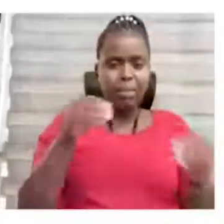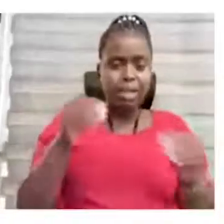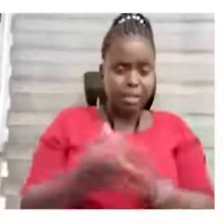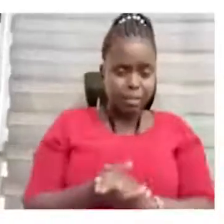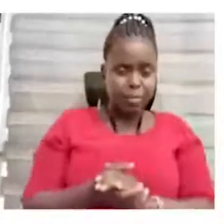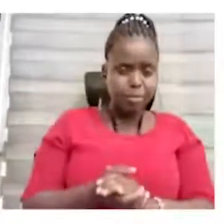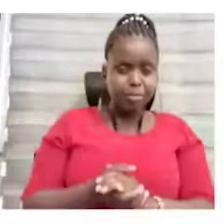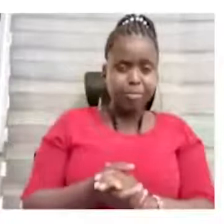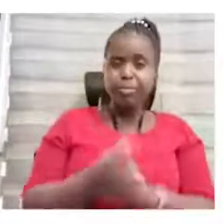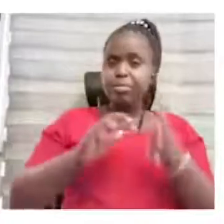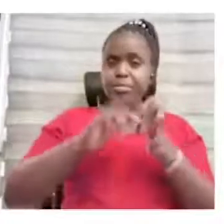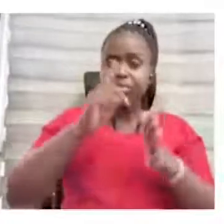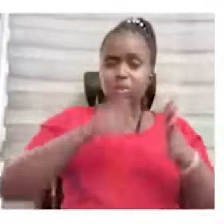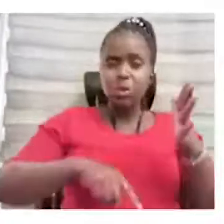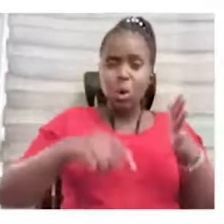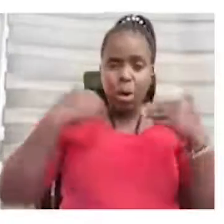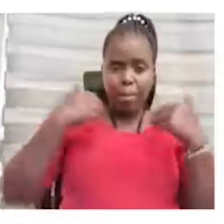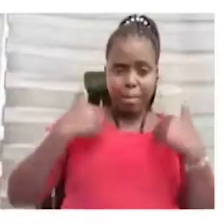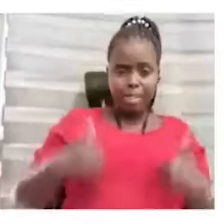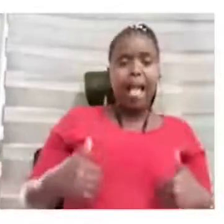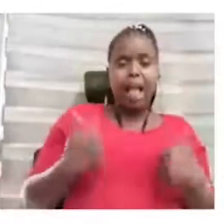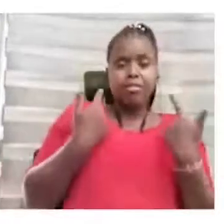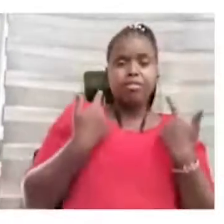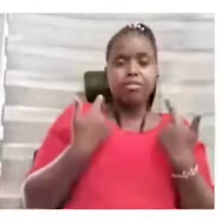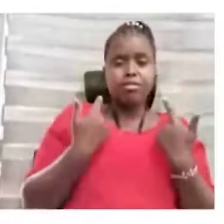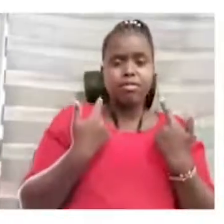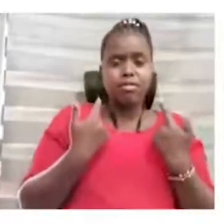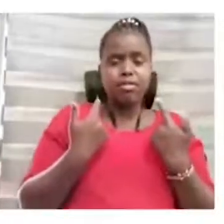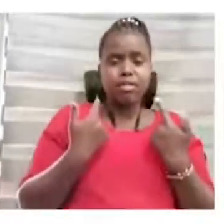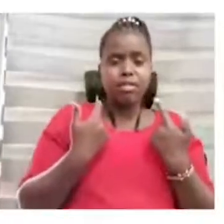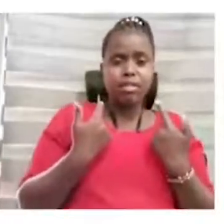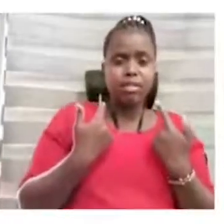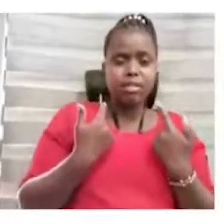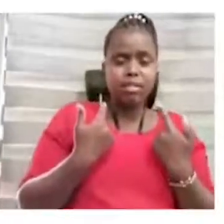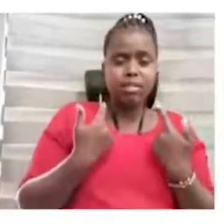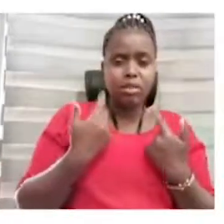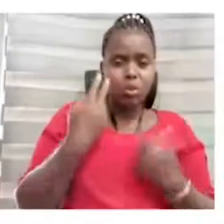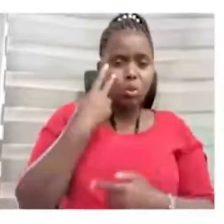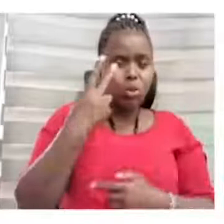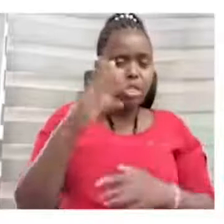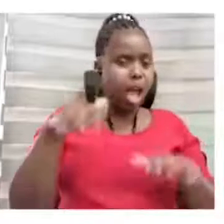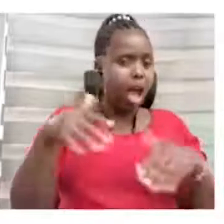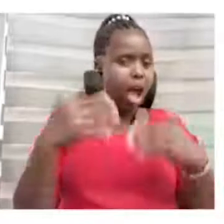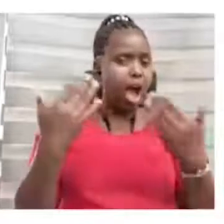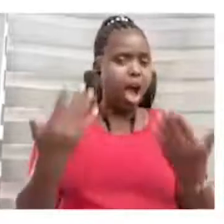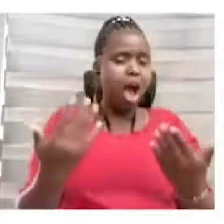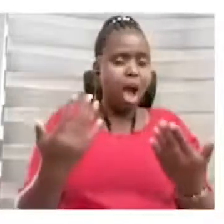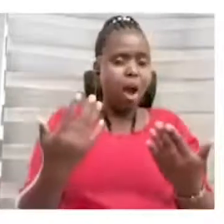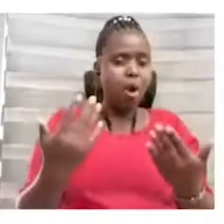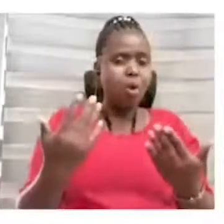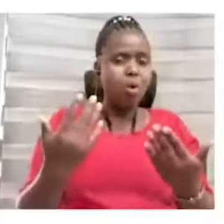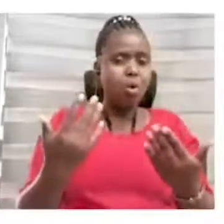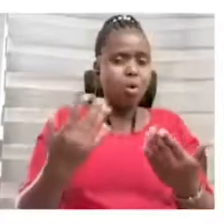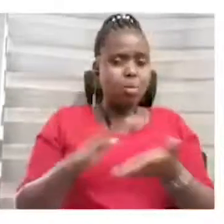me, as a disabled person myself, is so amazing to see how the lived experiences of